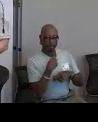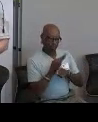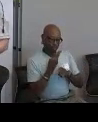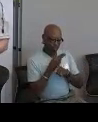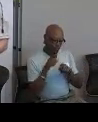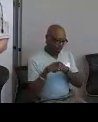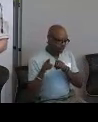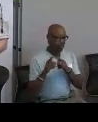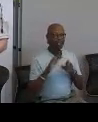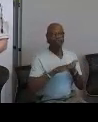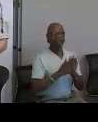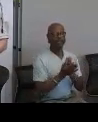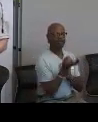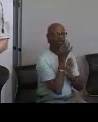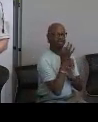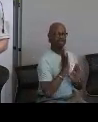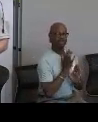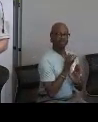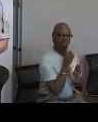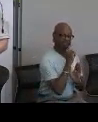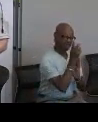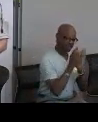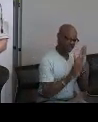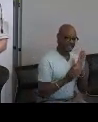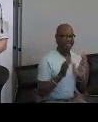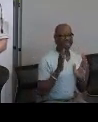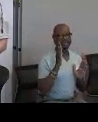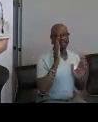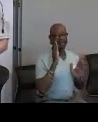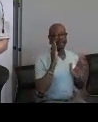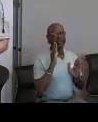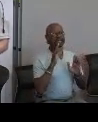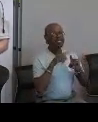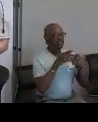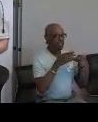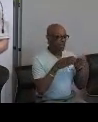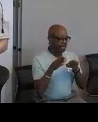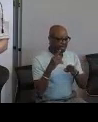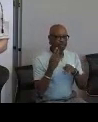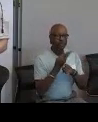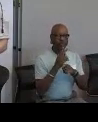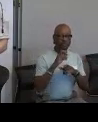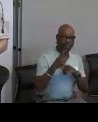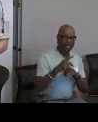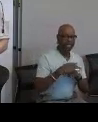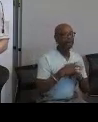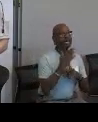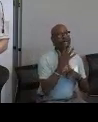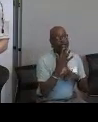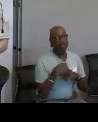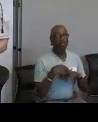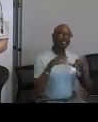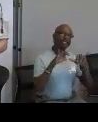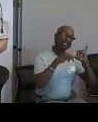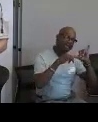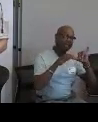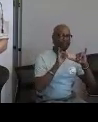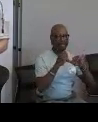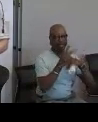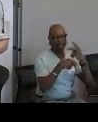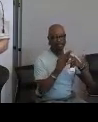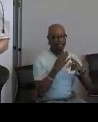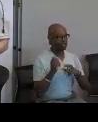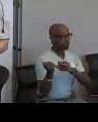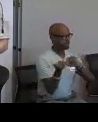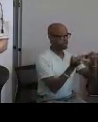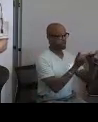proficient ourselves in design considerations like line weight, dot height, via color, scale, things like that, so that we can all